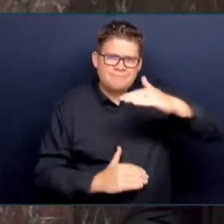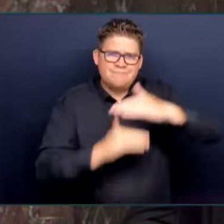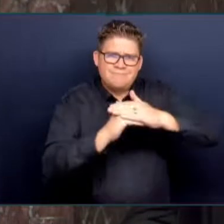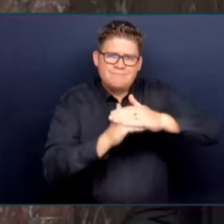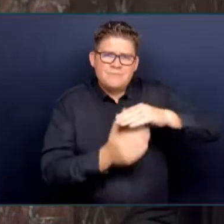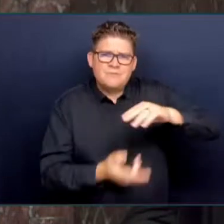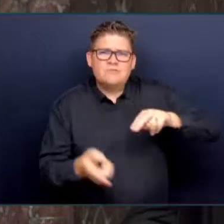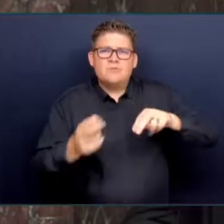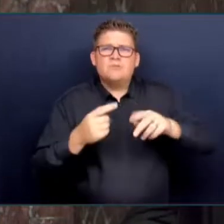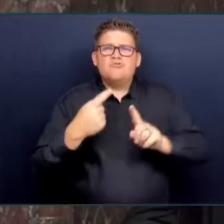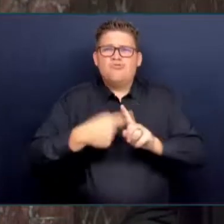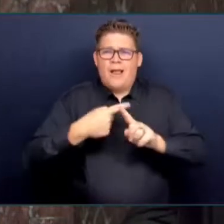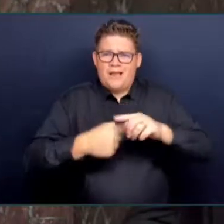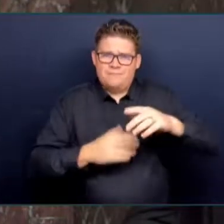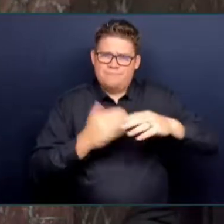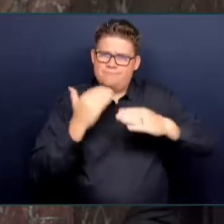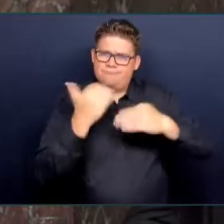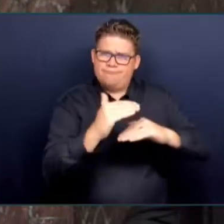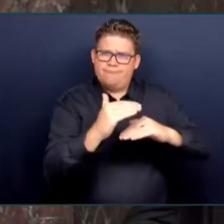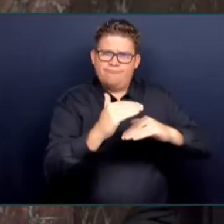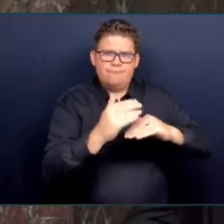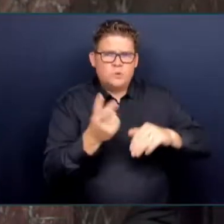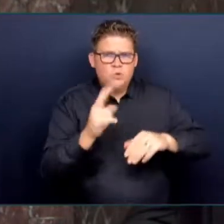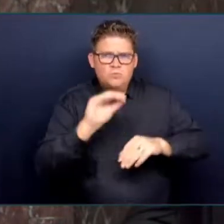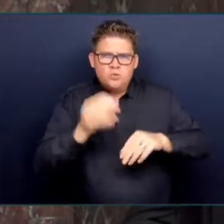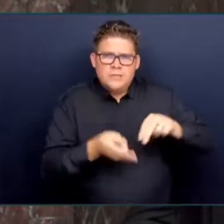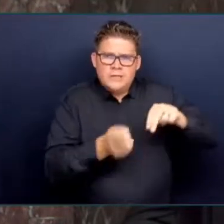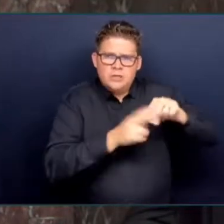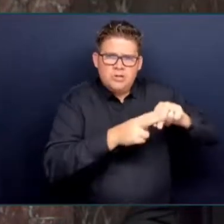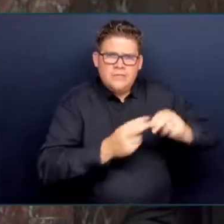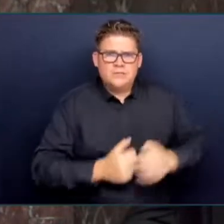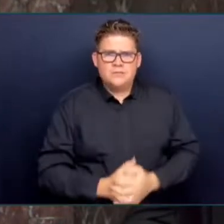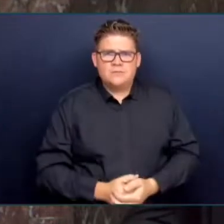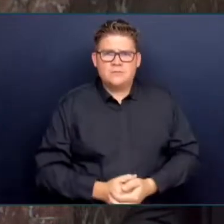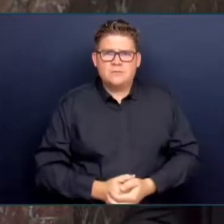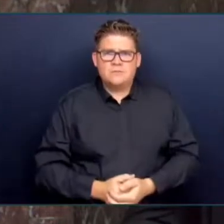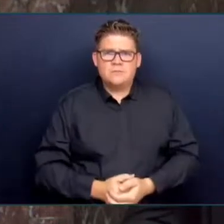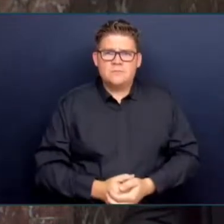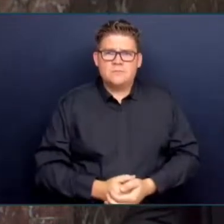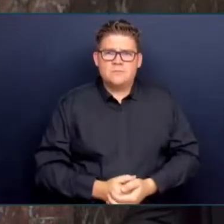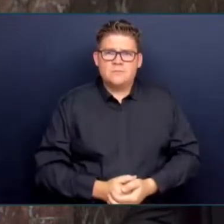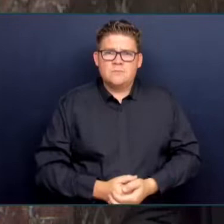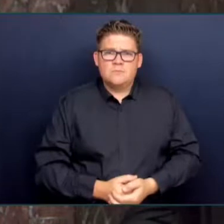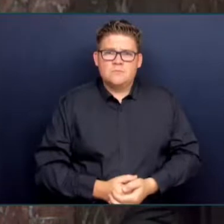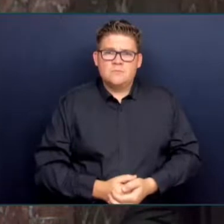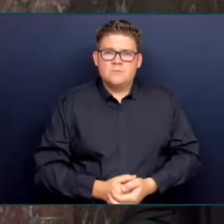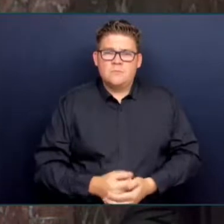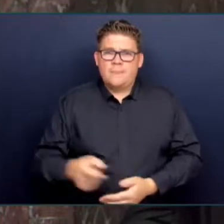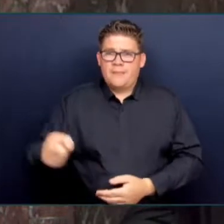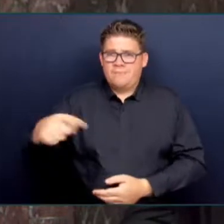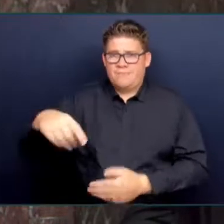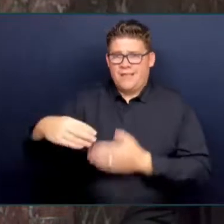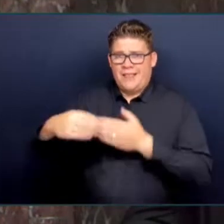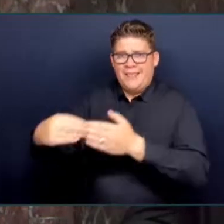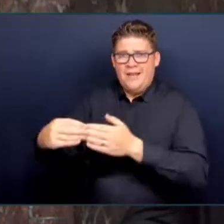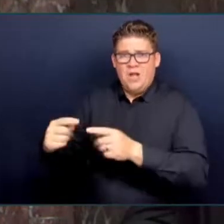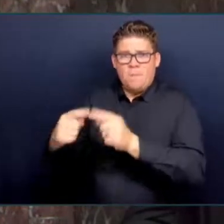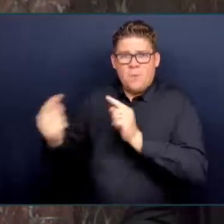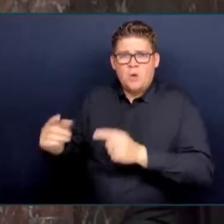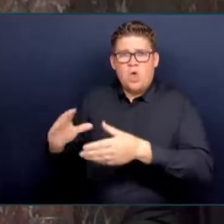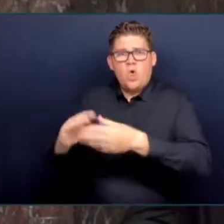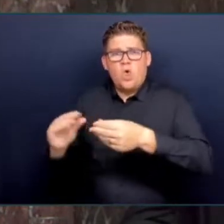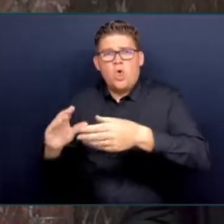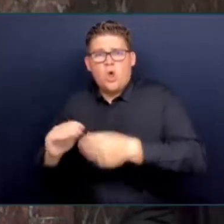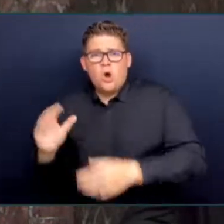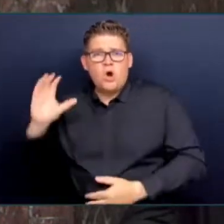been contradiction by the Leader Opposition on CKNW and elsewhere, so I'm not entirely sure of their position, but I think it is that they